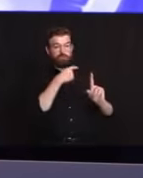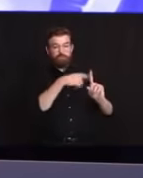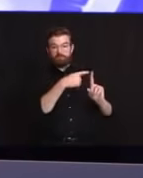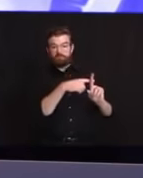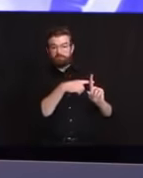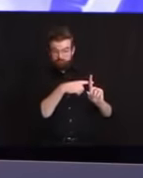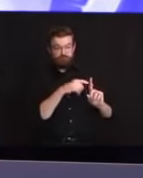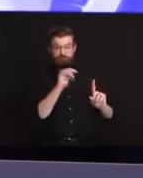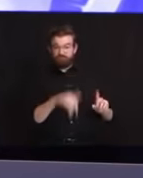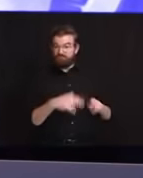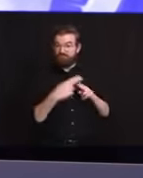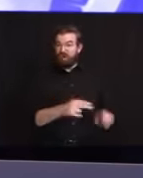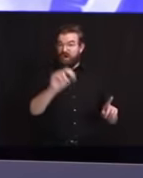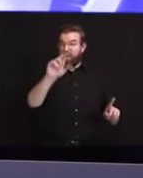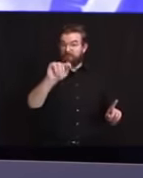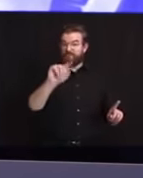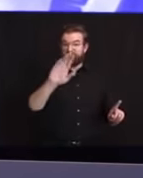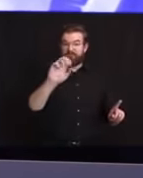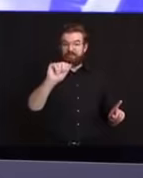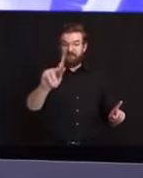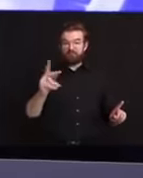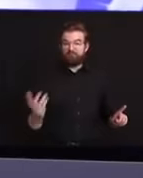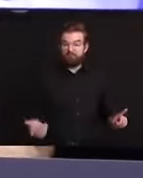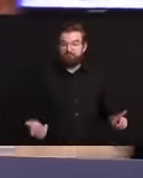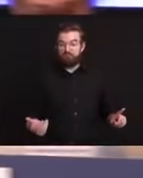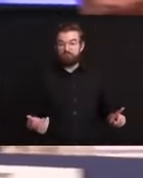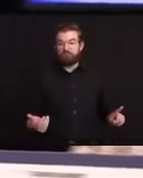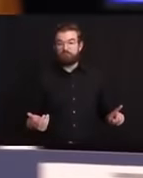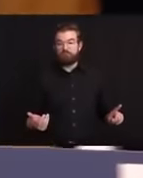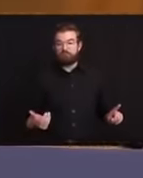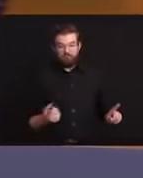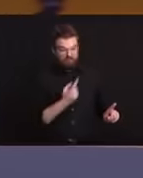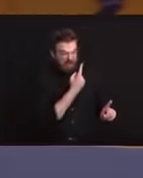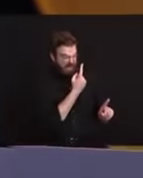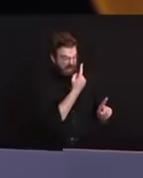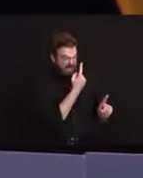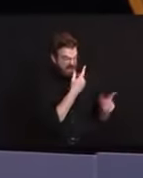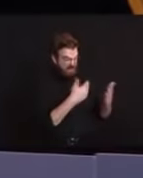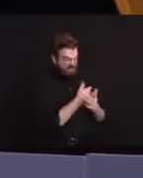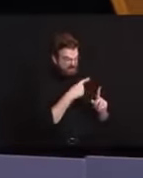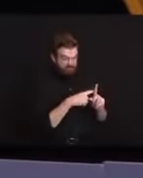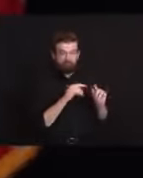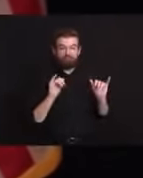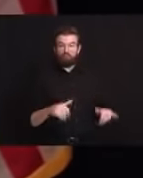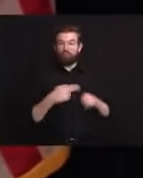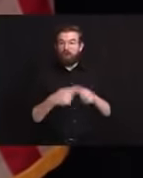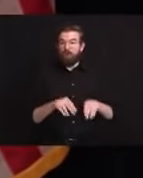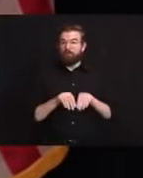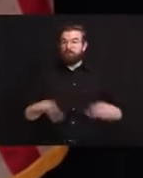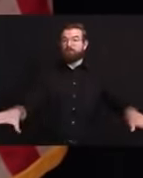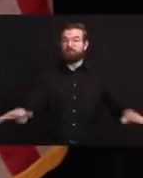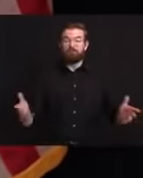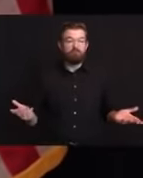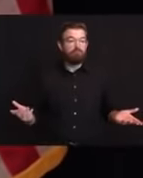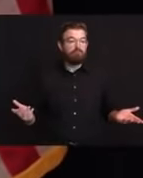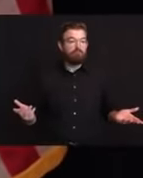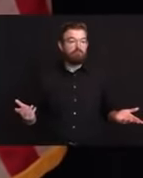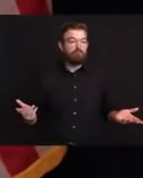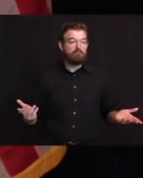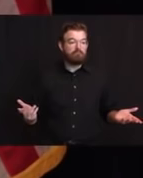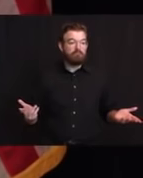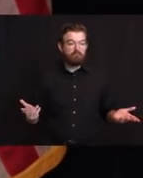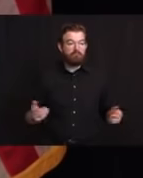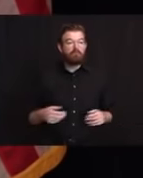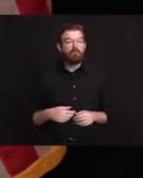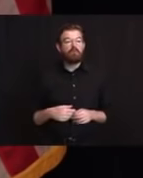about the dashboard, because we did make some changes. Yep. And that's correct. An outbreak is now defined as a single confirmed case of COVID